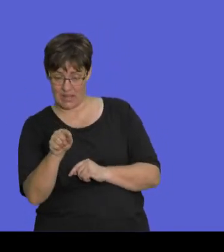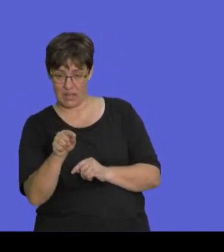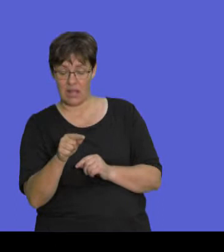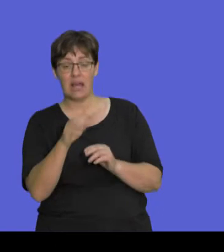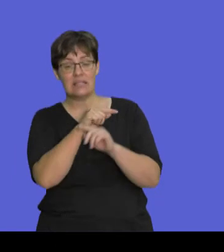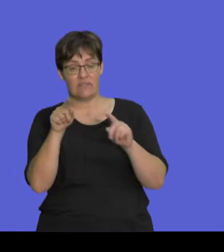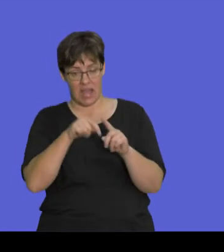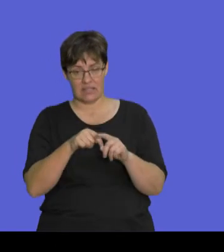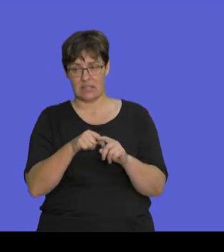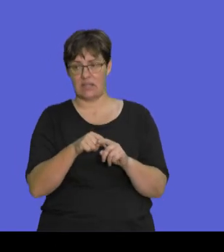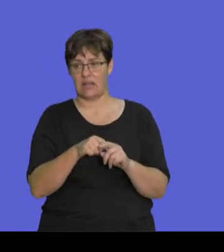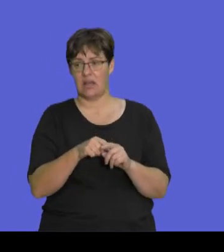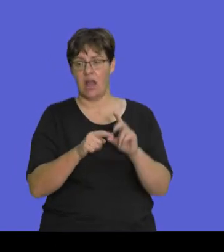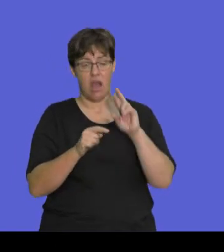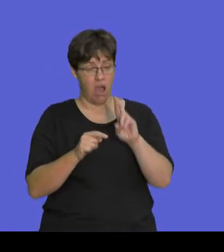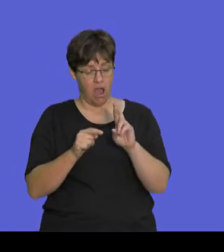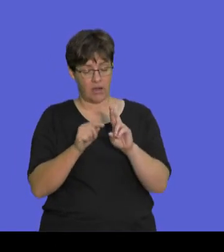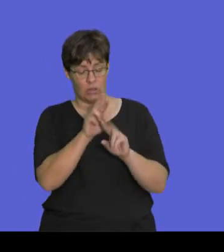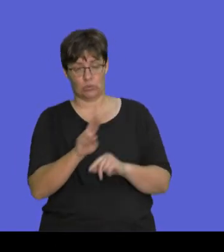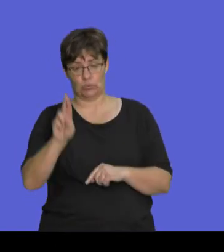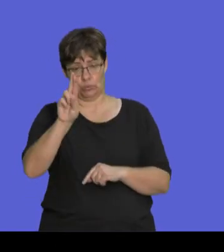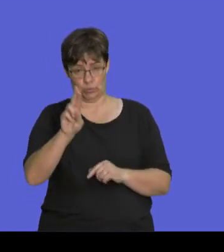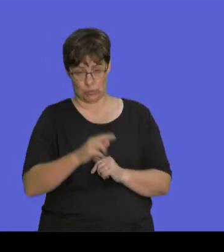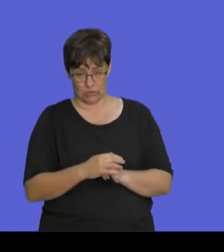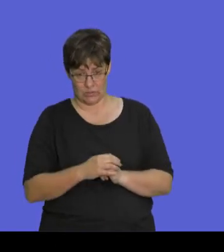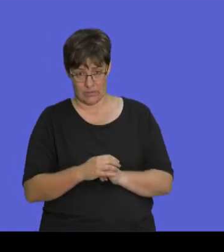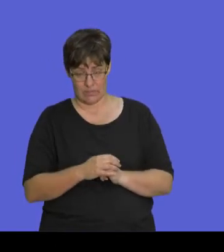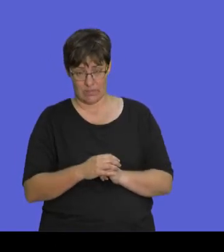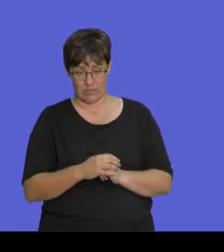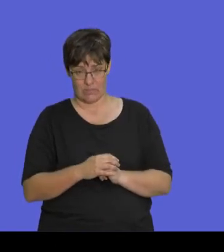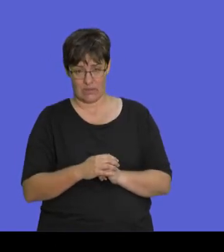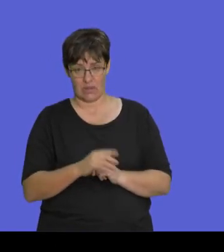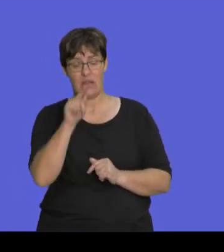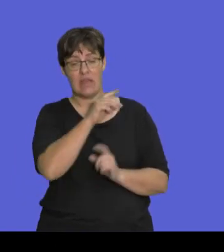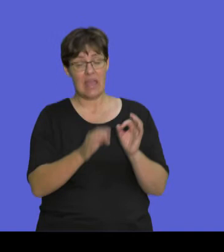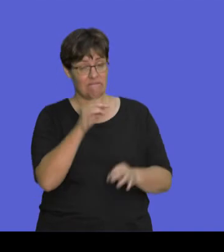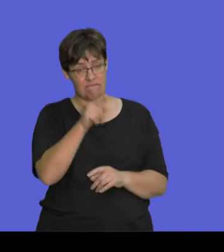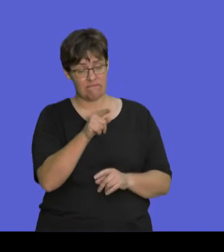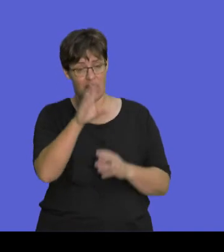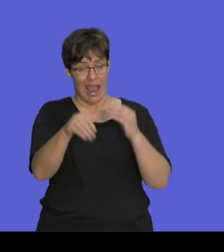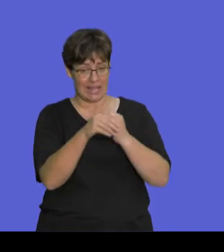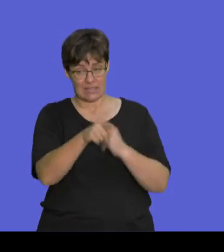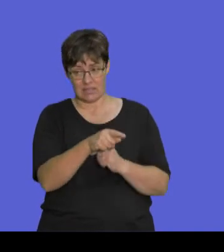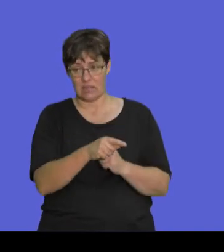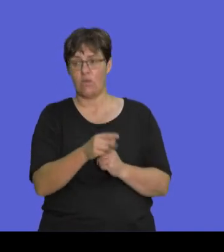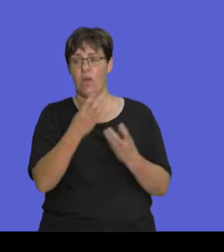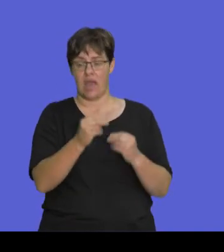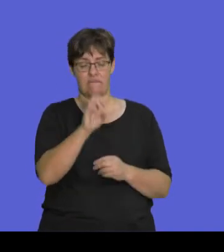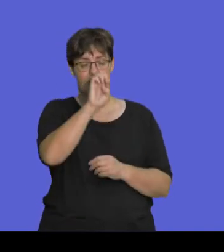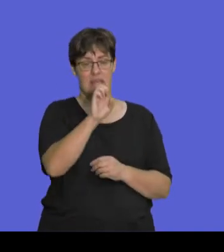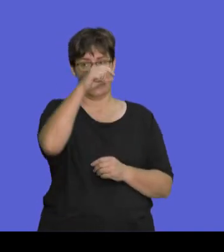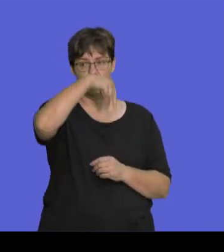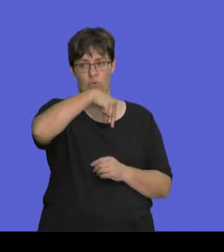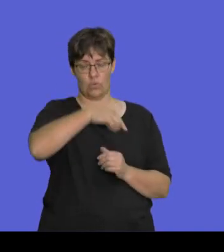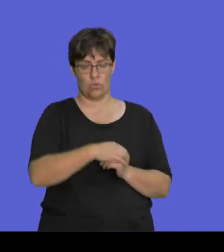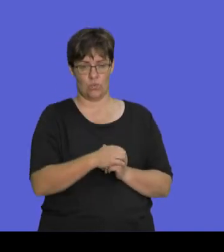the distance between them. So that's another F. So if we equate these two, in other words, we get EQ, which is the